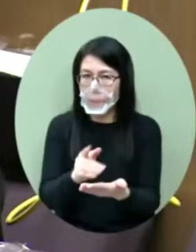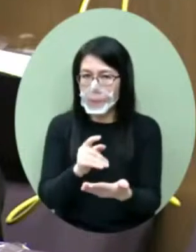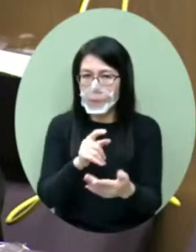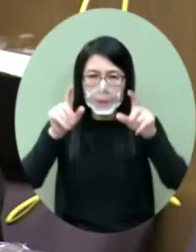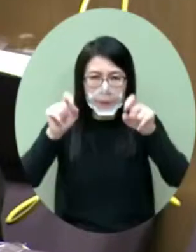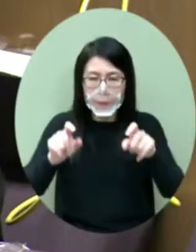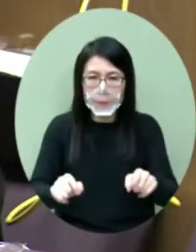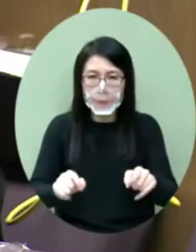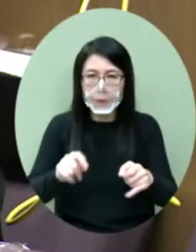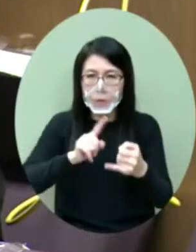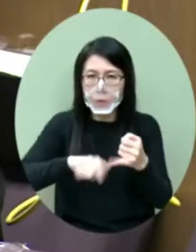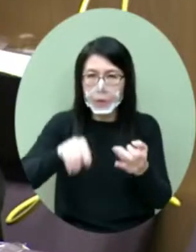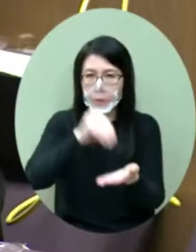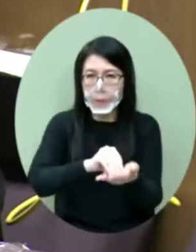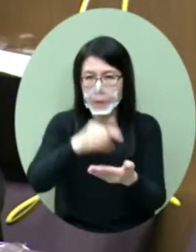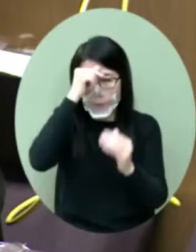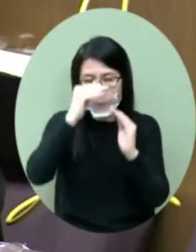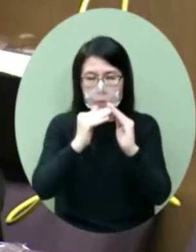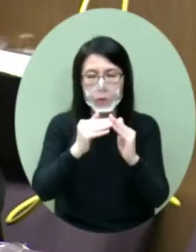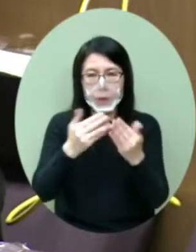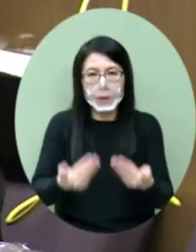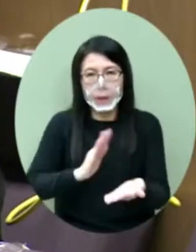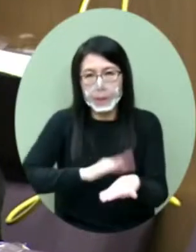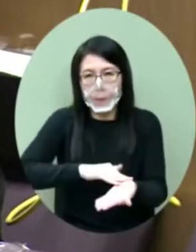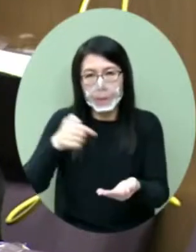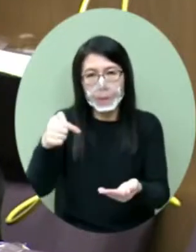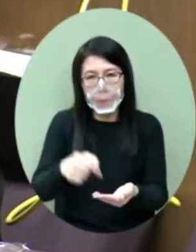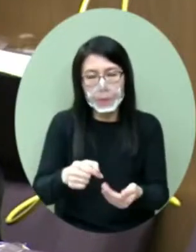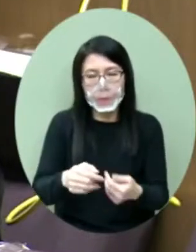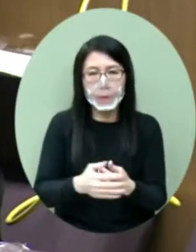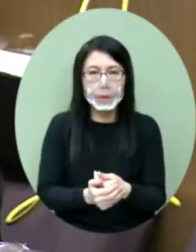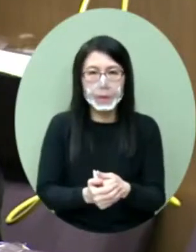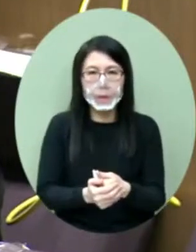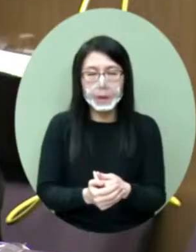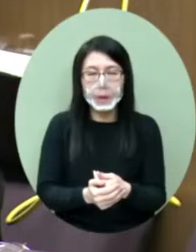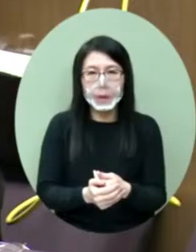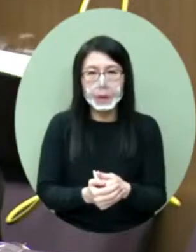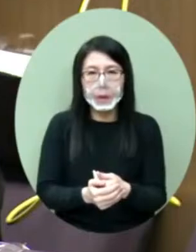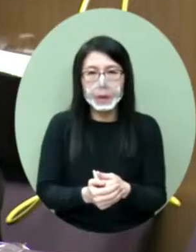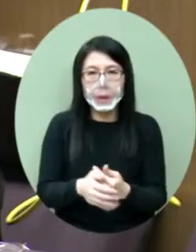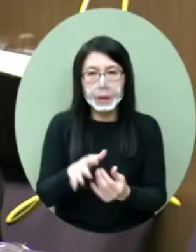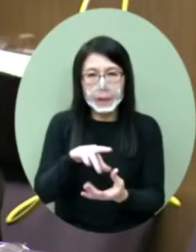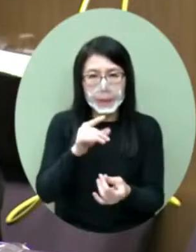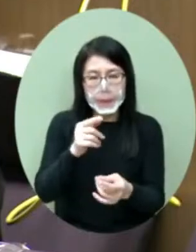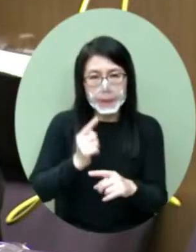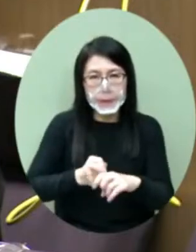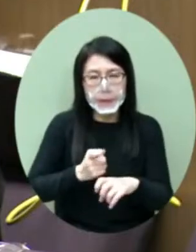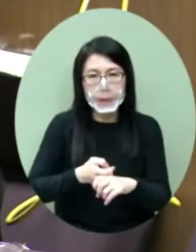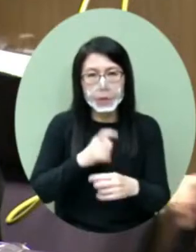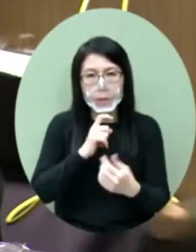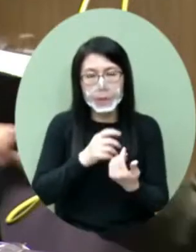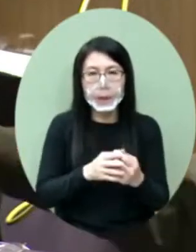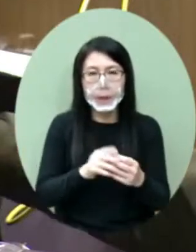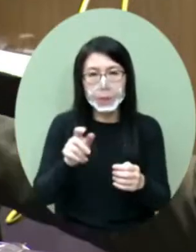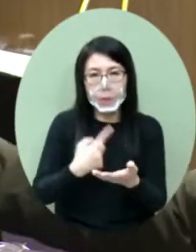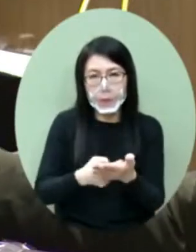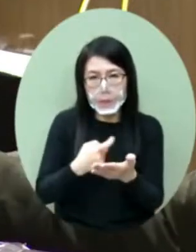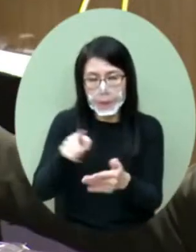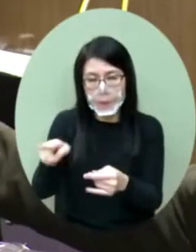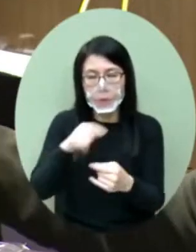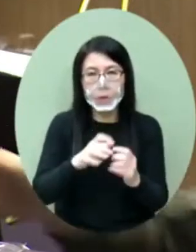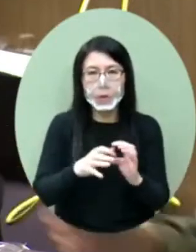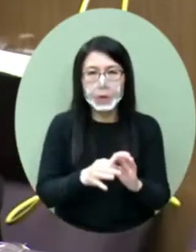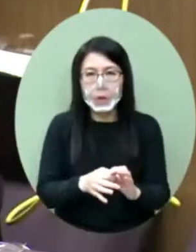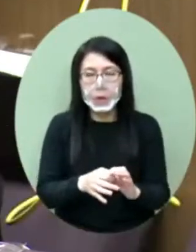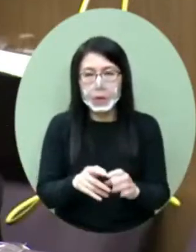to death rate. So can you elaborate? What about designated hospital? Well, is it the case